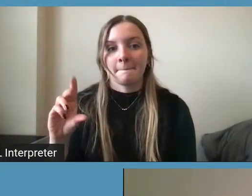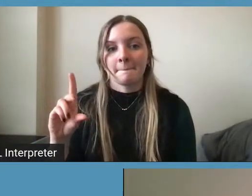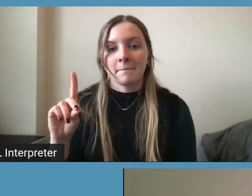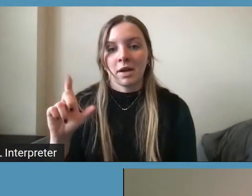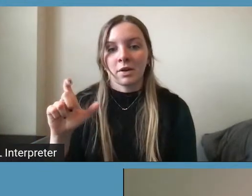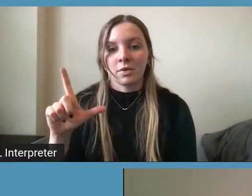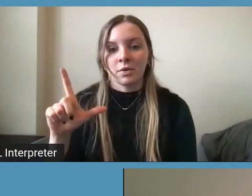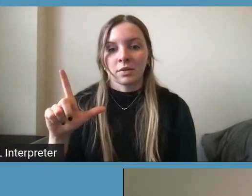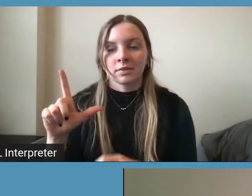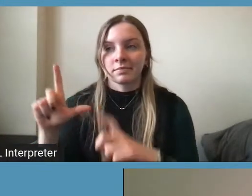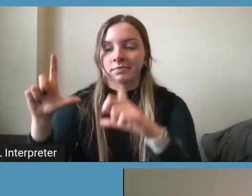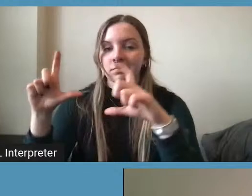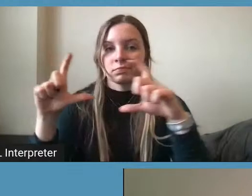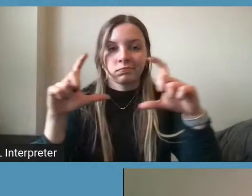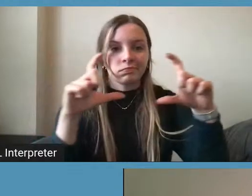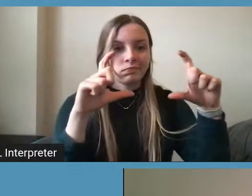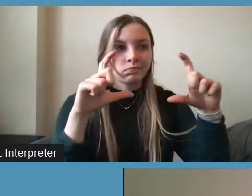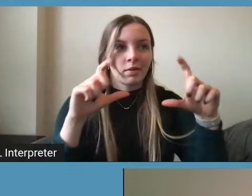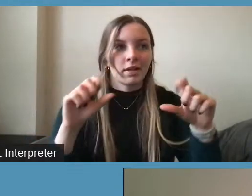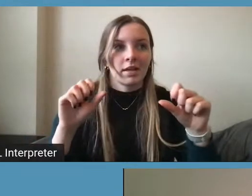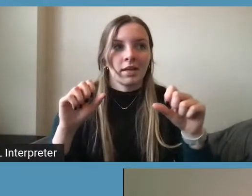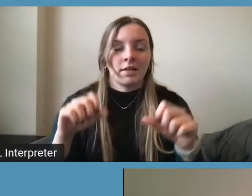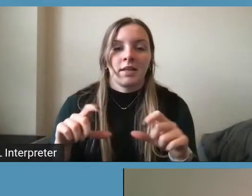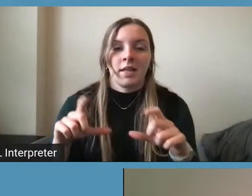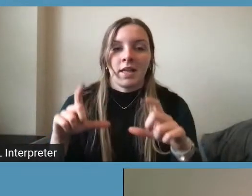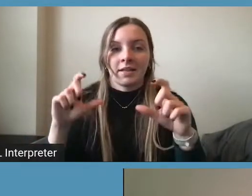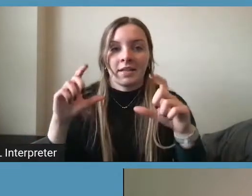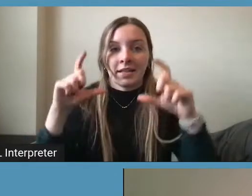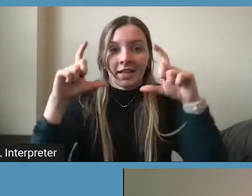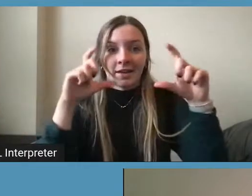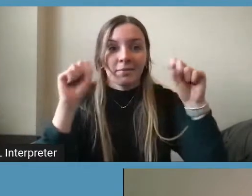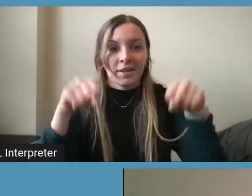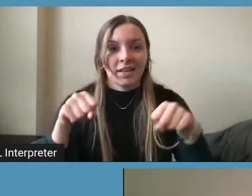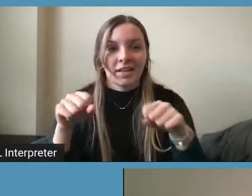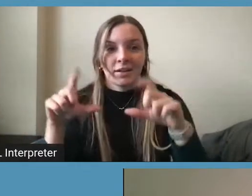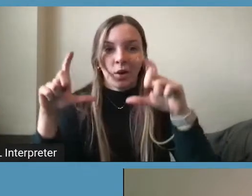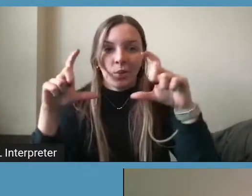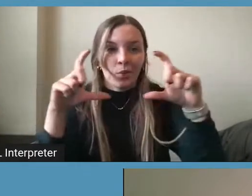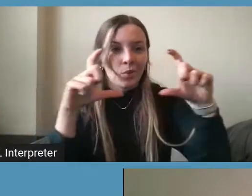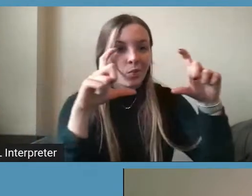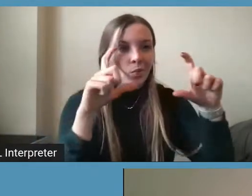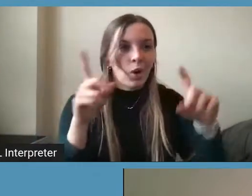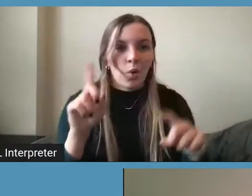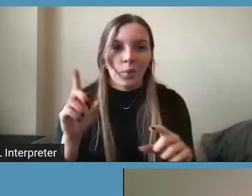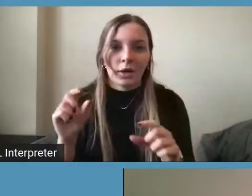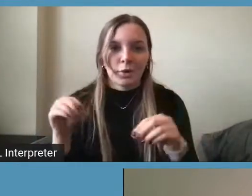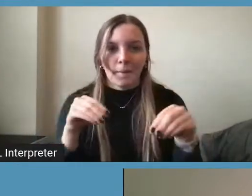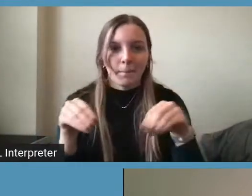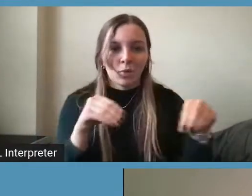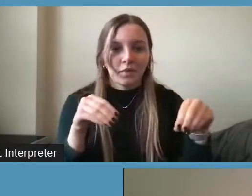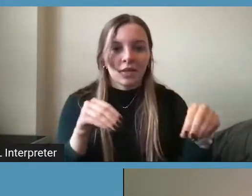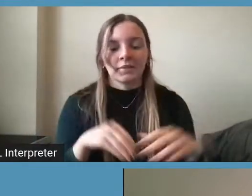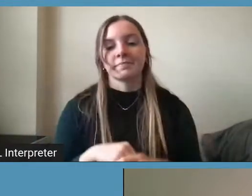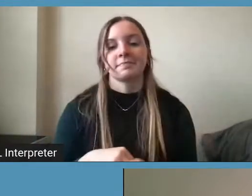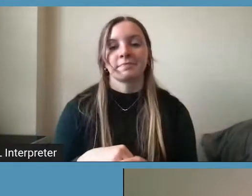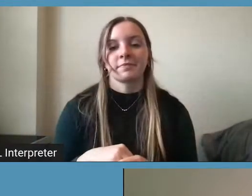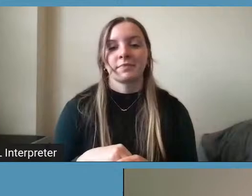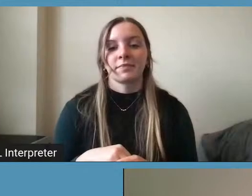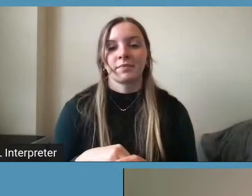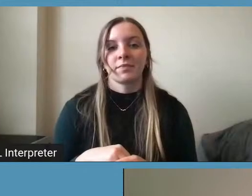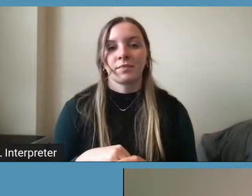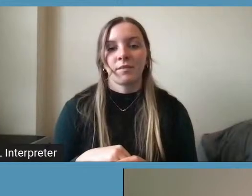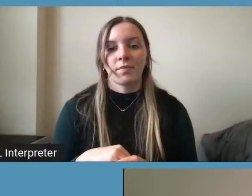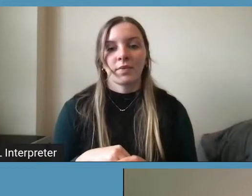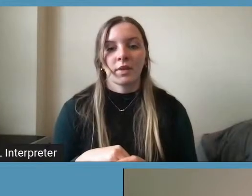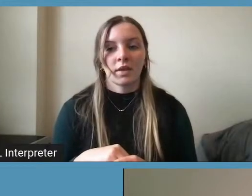keep track of where you are. And Google and Google and Apple and other companies are taking advantage